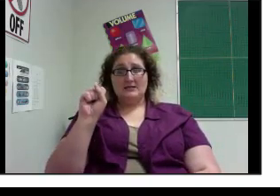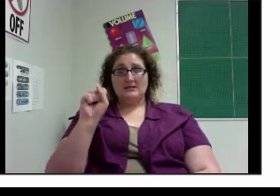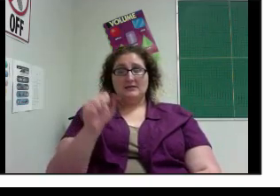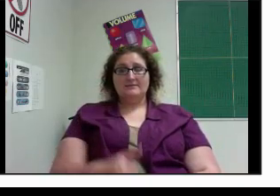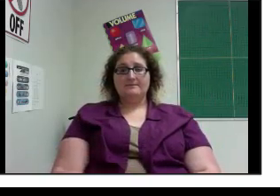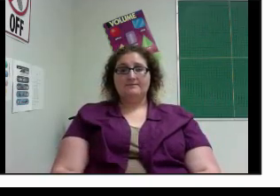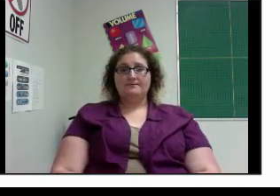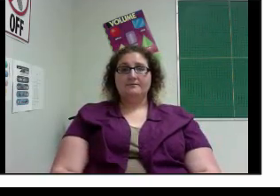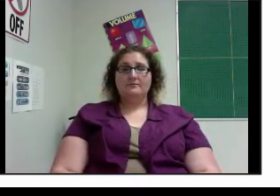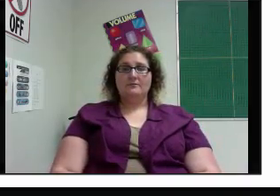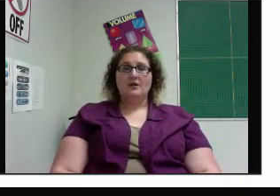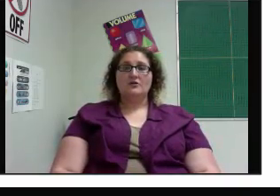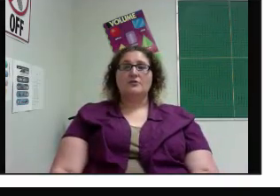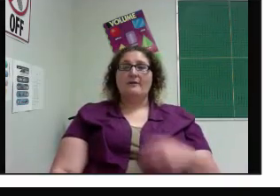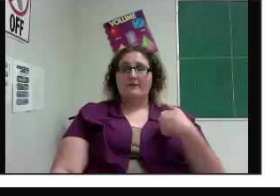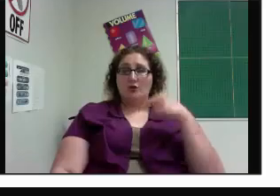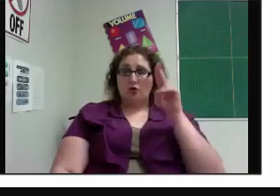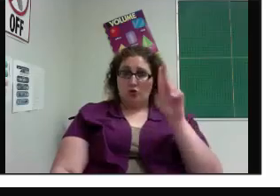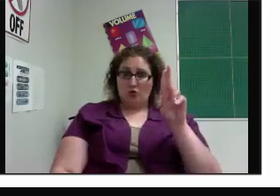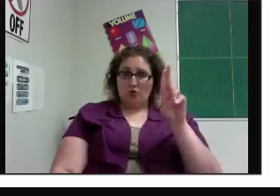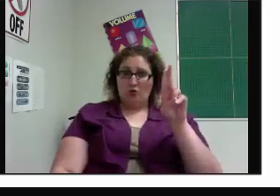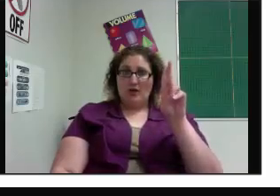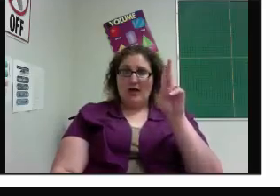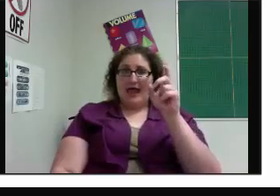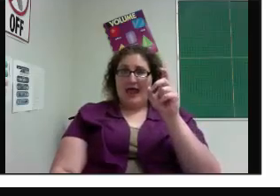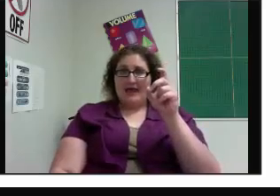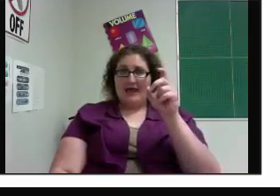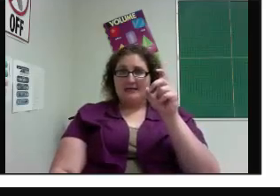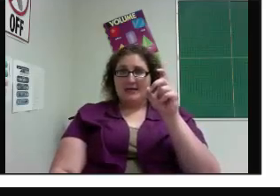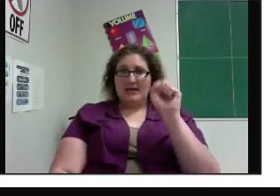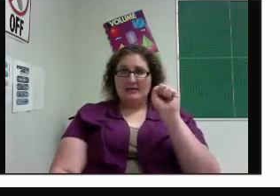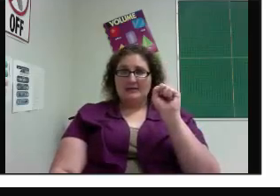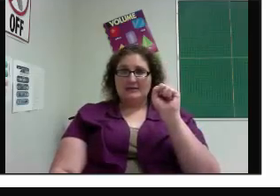The next one says, shade the plane that contains U, X, and